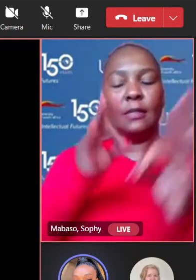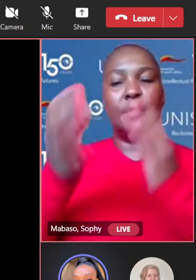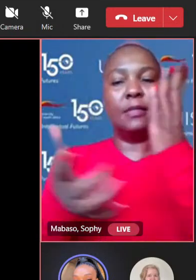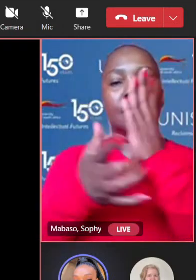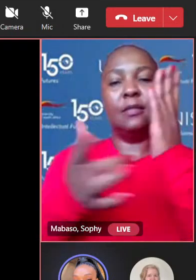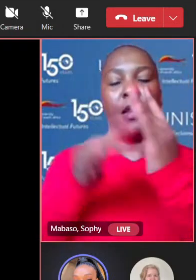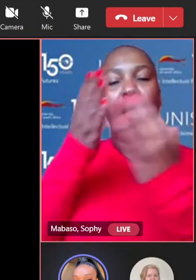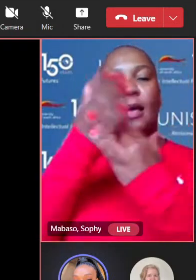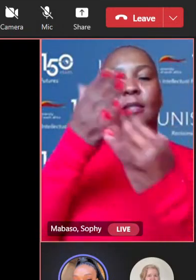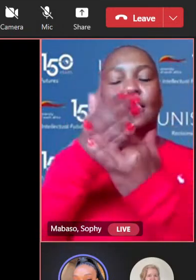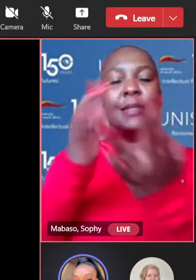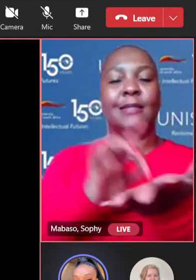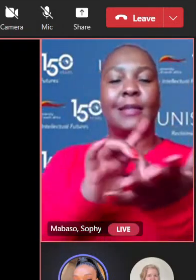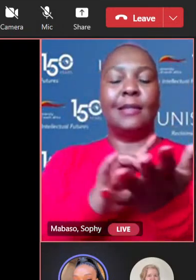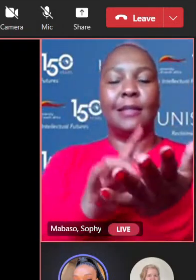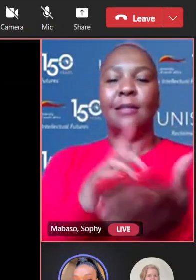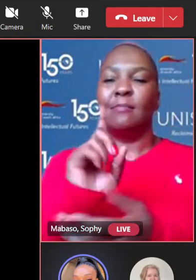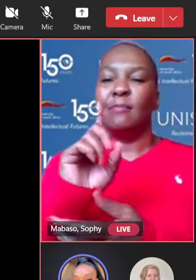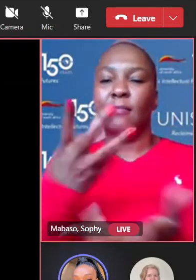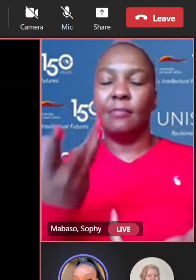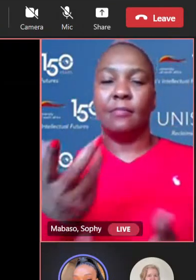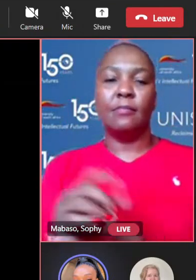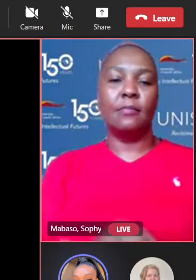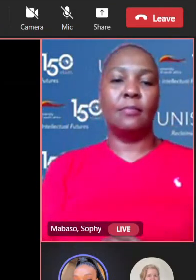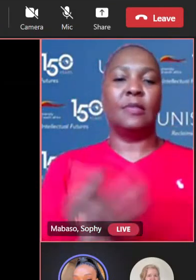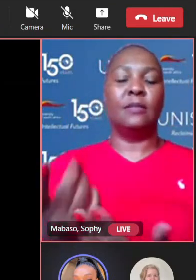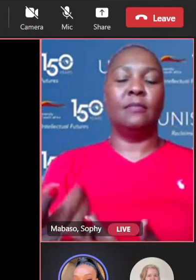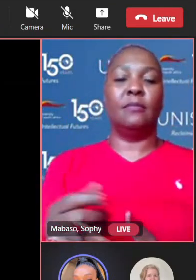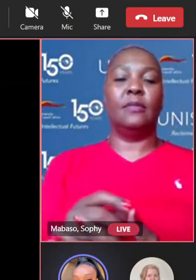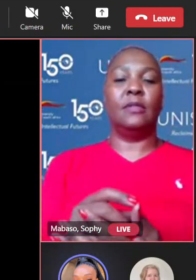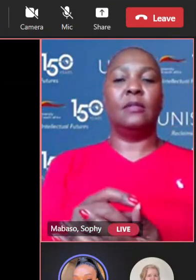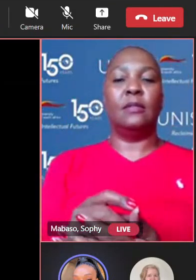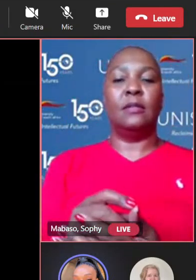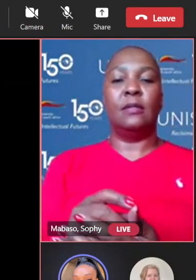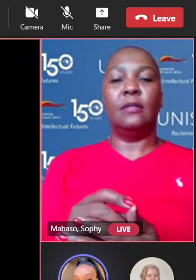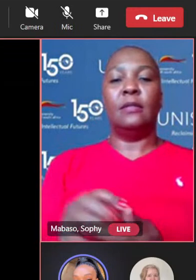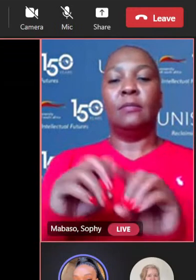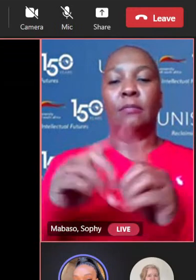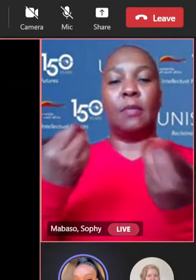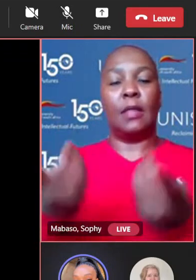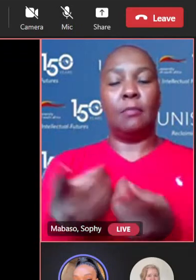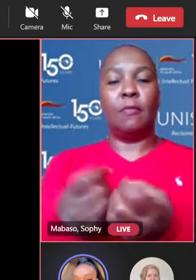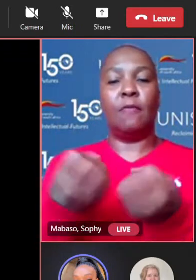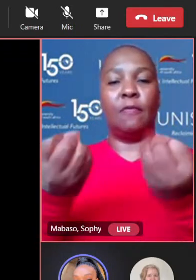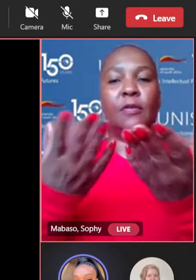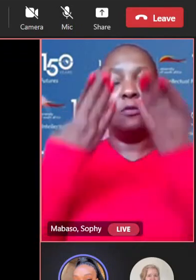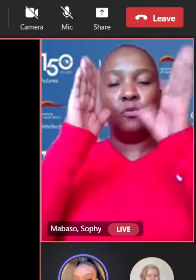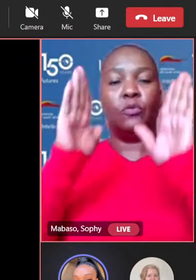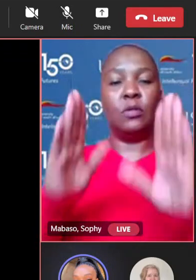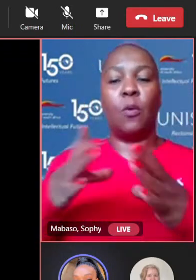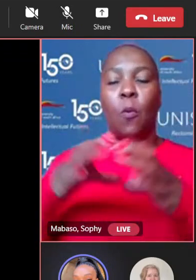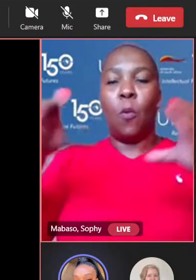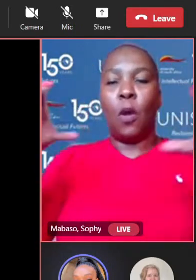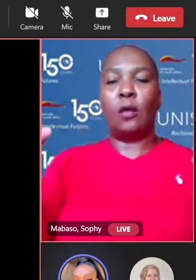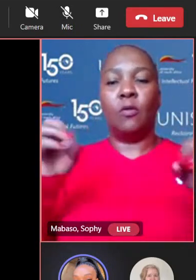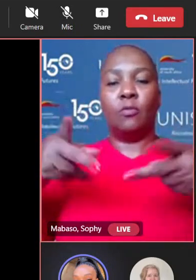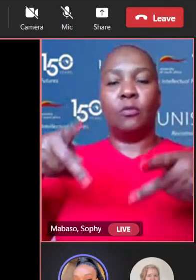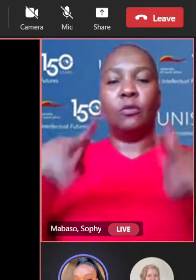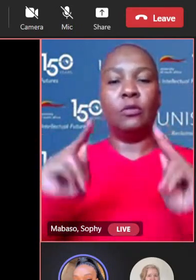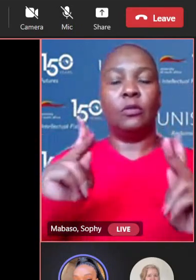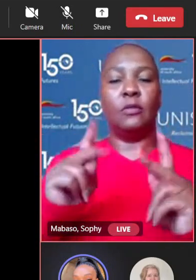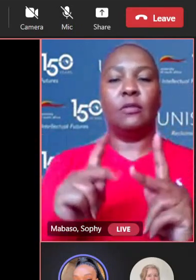access centers are. So colleagues, the Directorate provides students with widened opportunities for